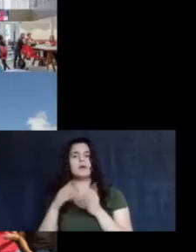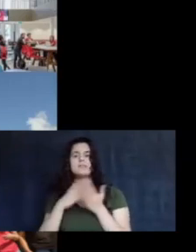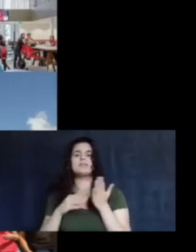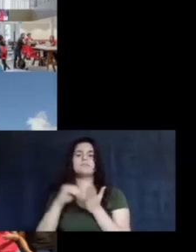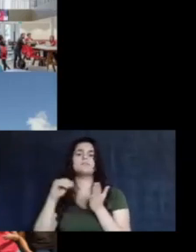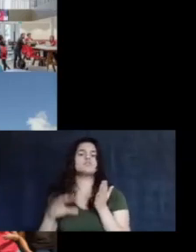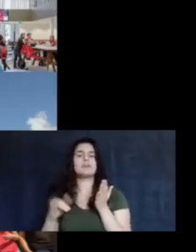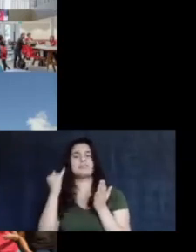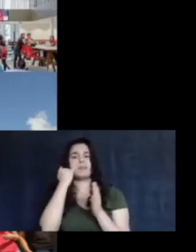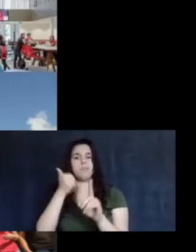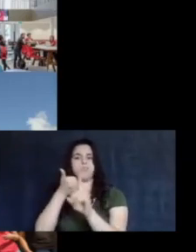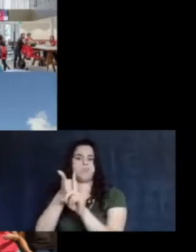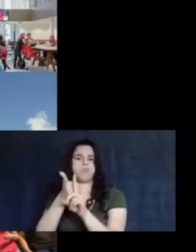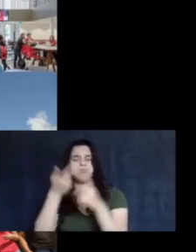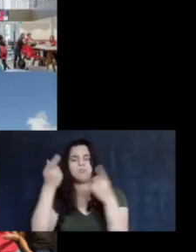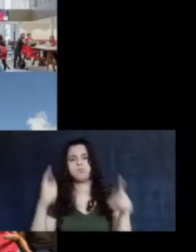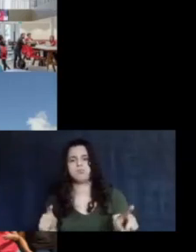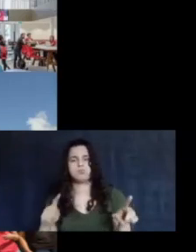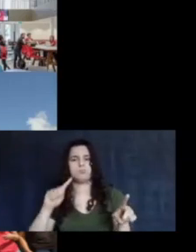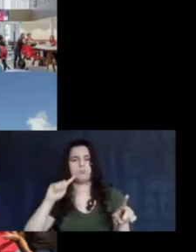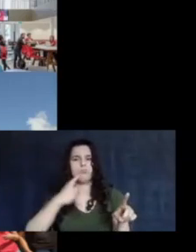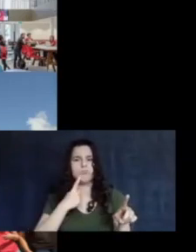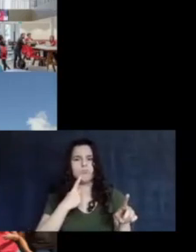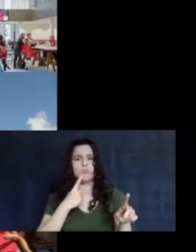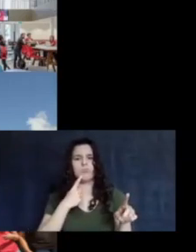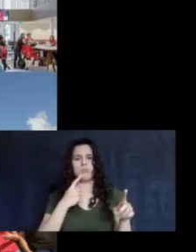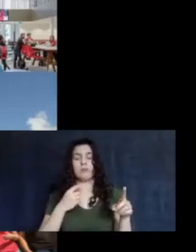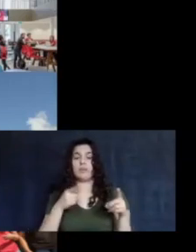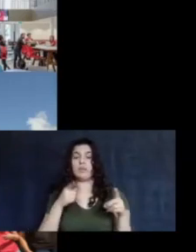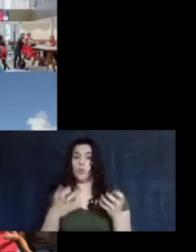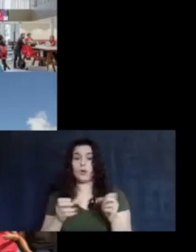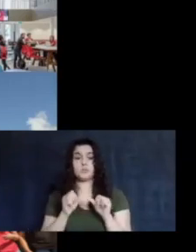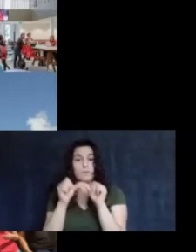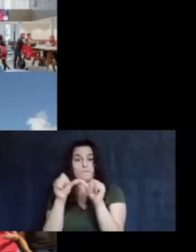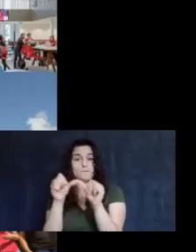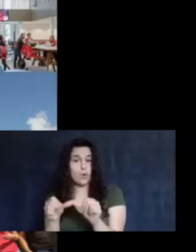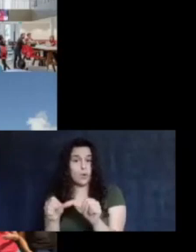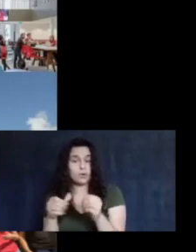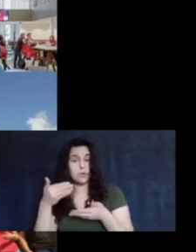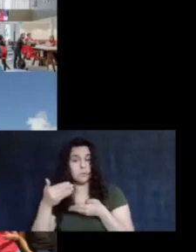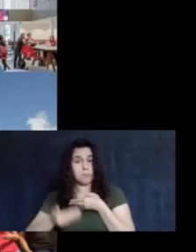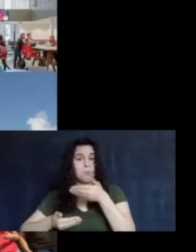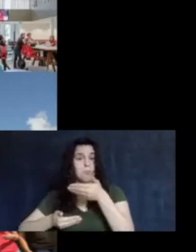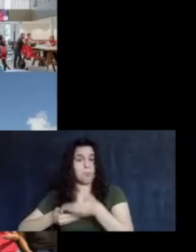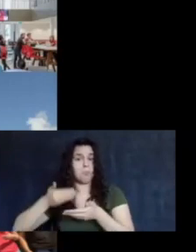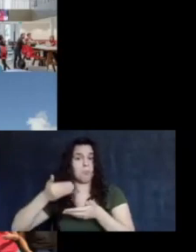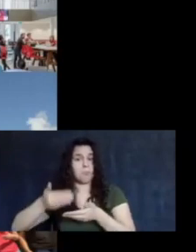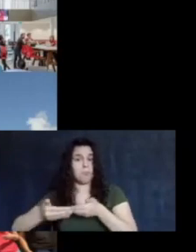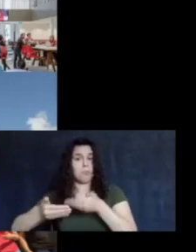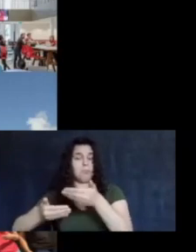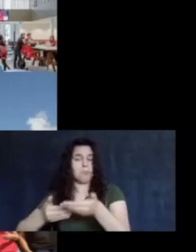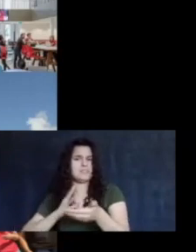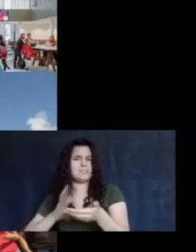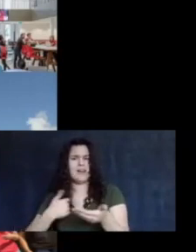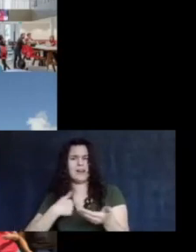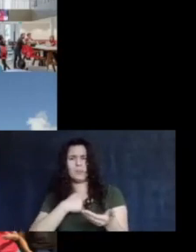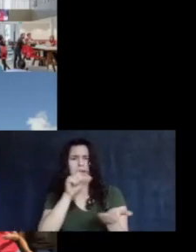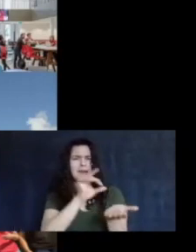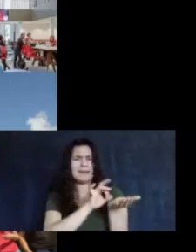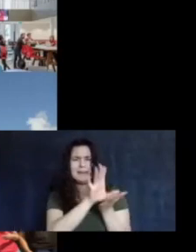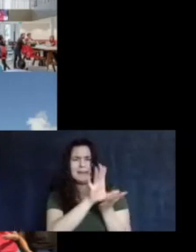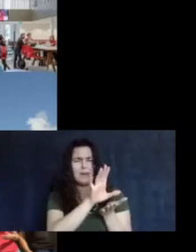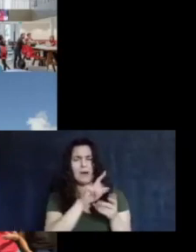something happens um, and you're moving forward at a nice rate and something happens, we're not going to kick you out of the program. But it